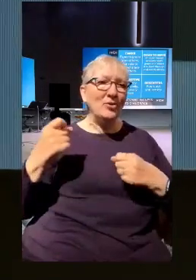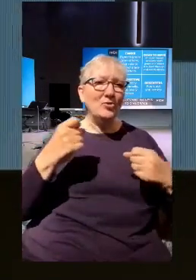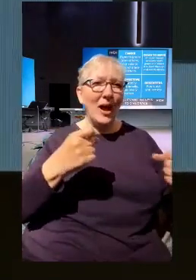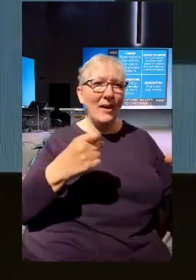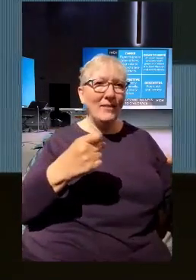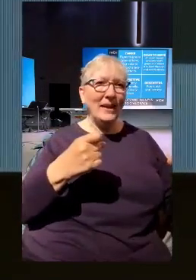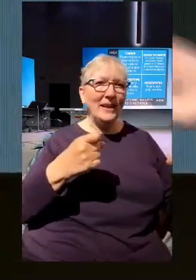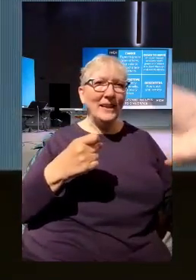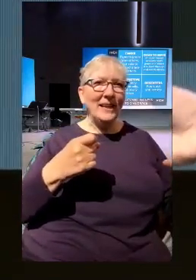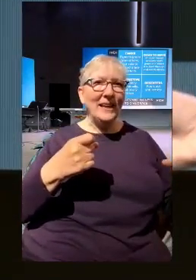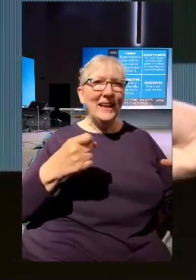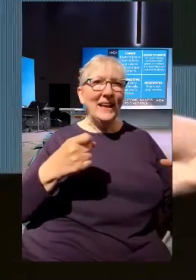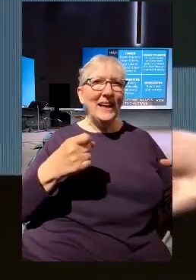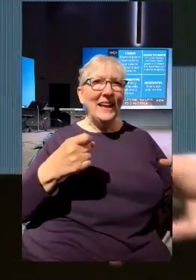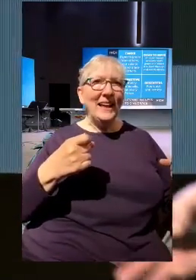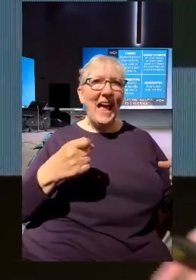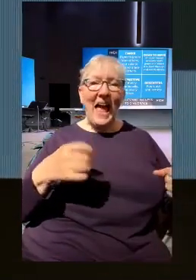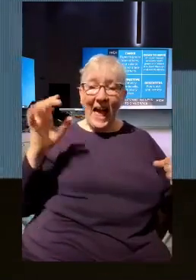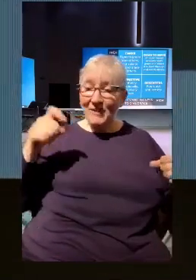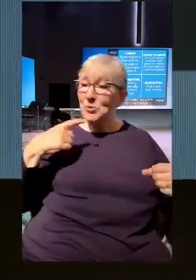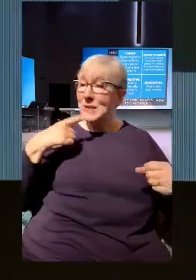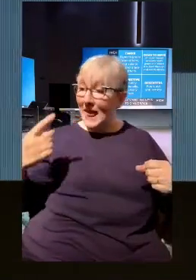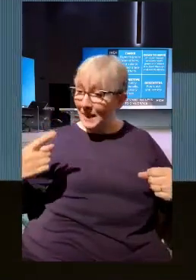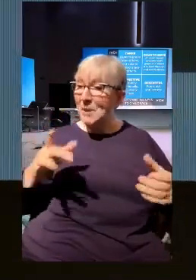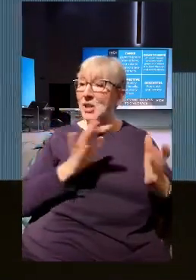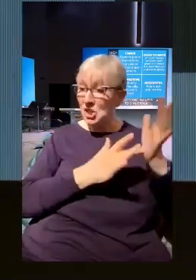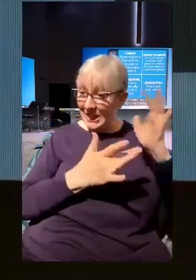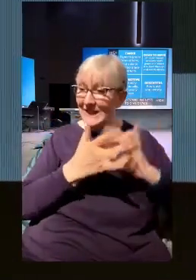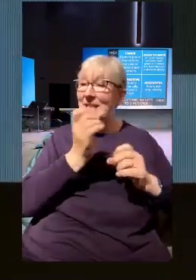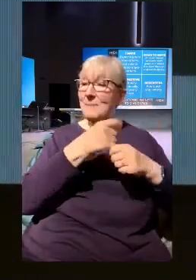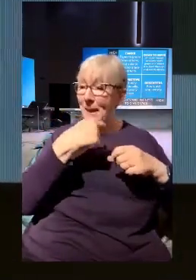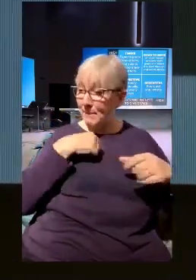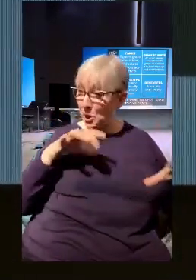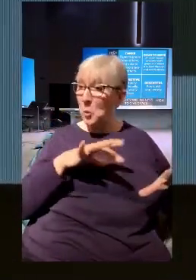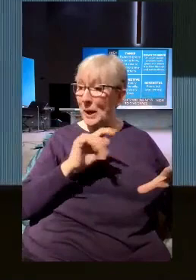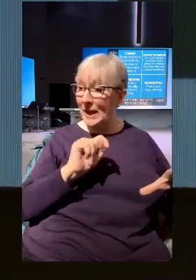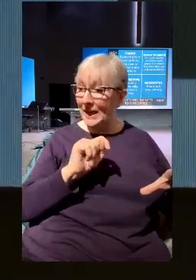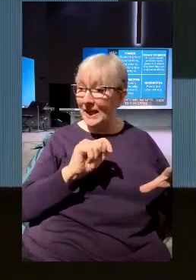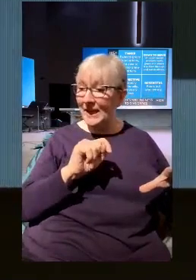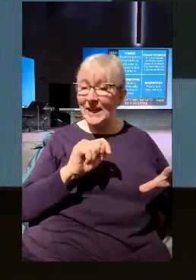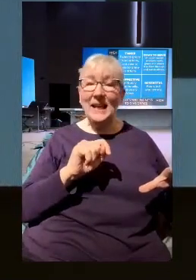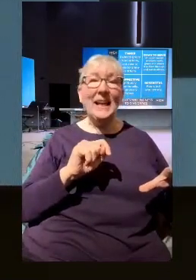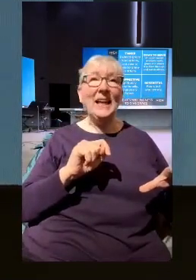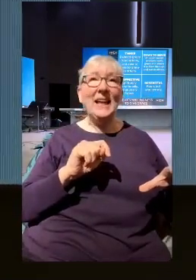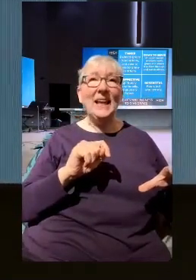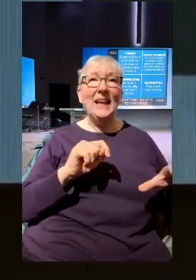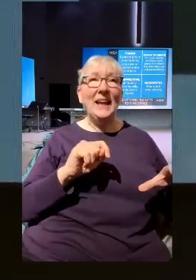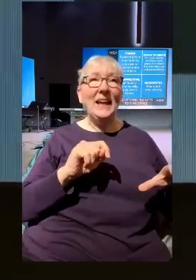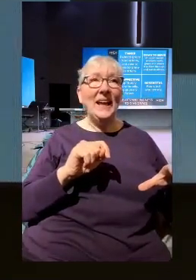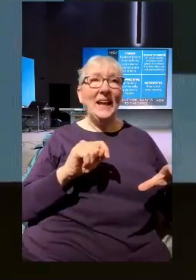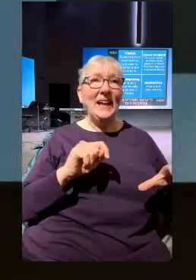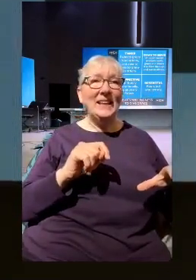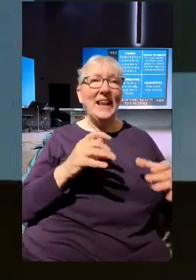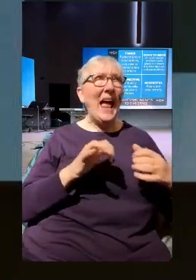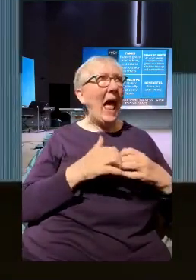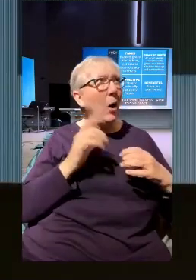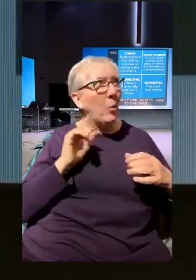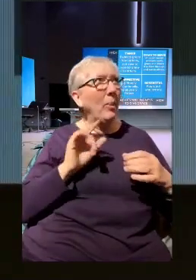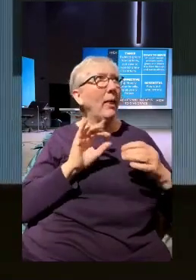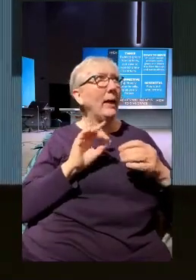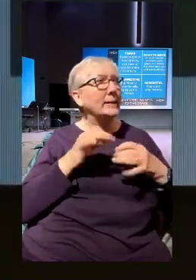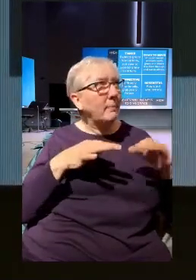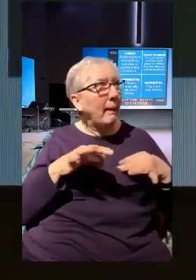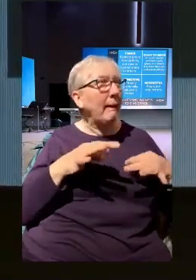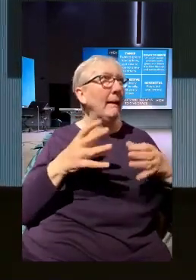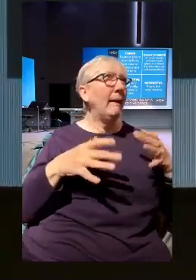that Jesus made me do this. And so I was like, God loves you, Jesus loves you, what am I going to say? It was a very quick interaction. I said